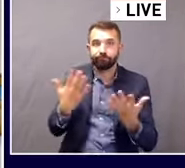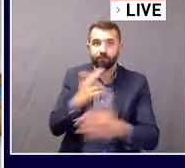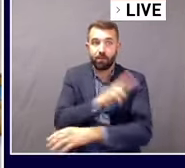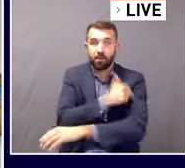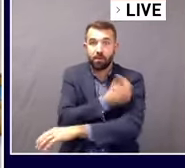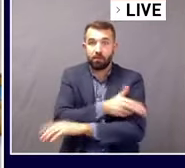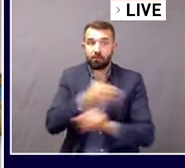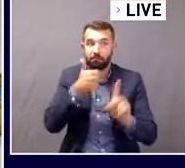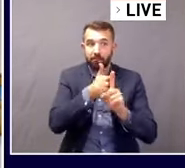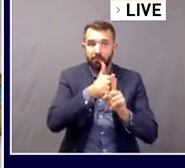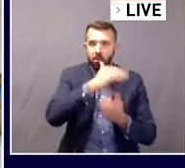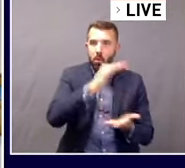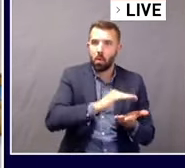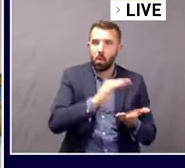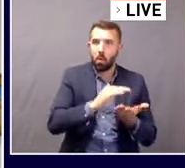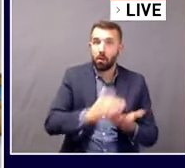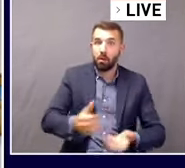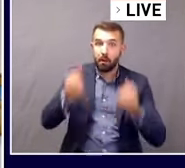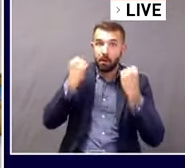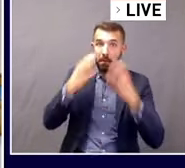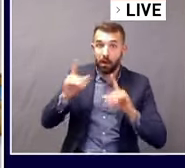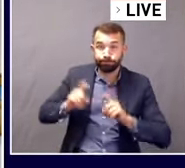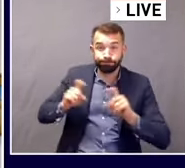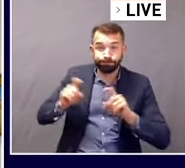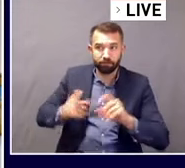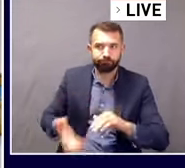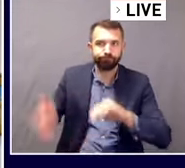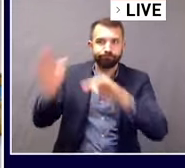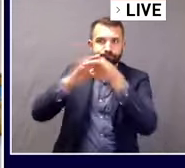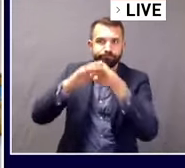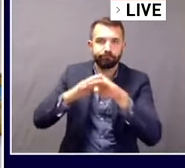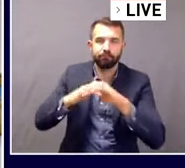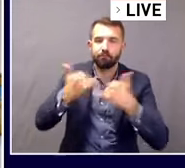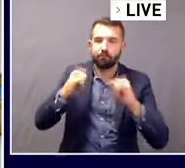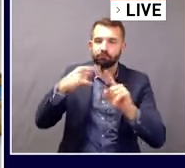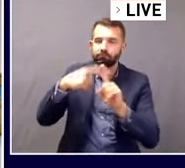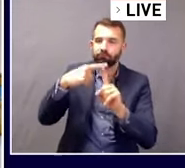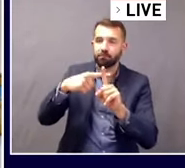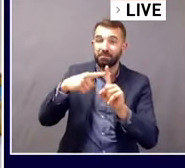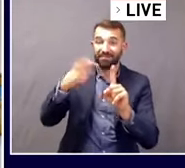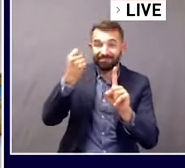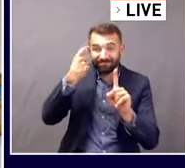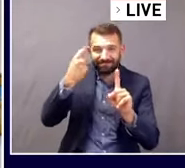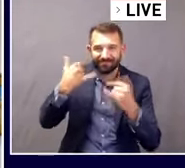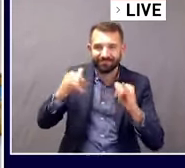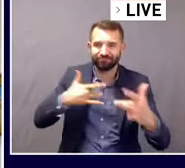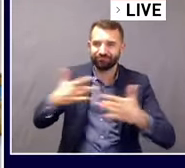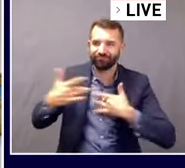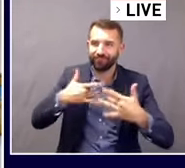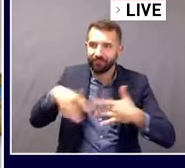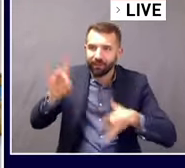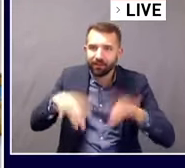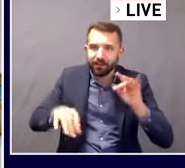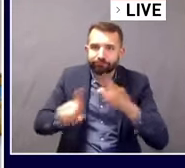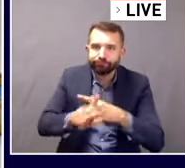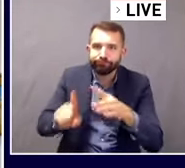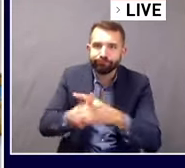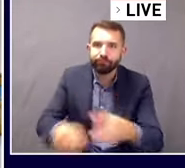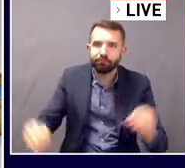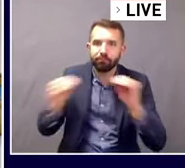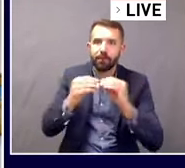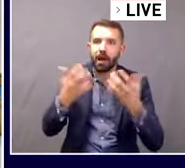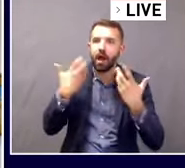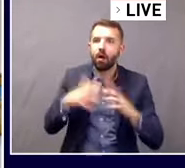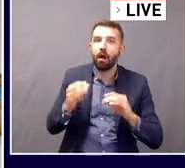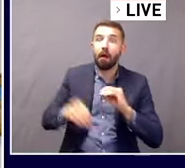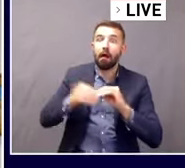testing, there are still concerning signs. And what we don't want to have happen is that those current concerning signs take over the